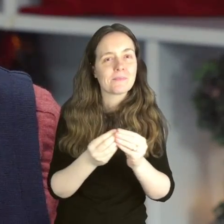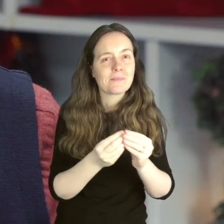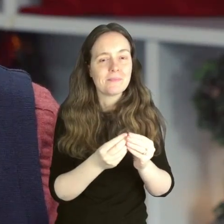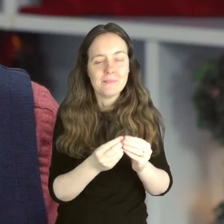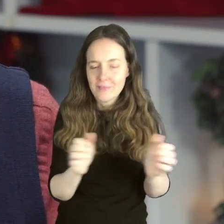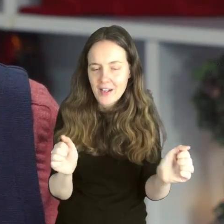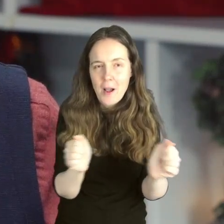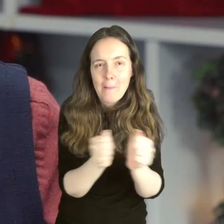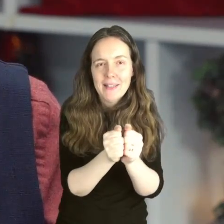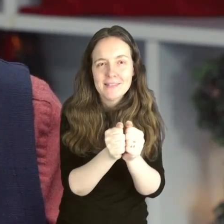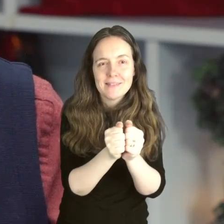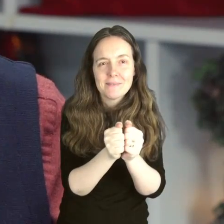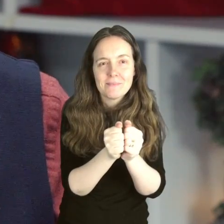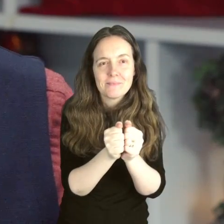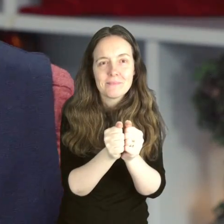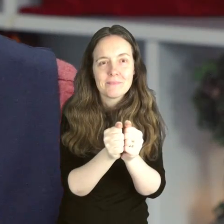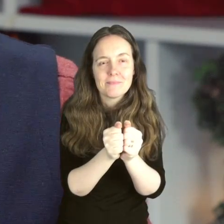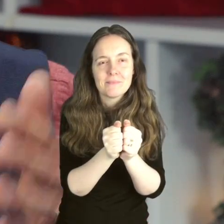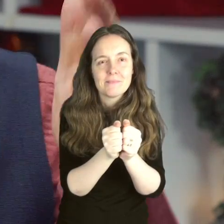Amen.